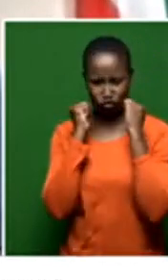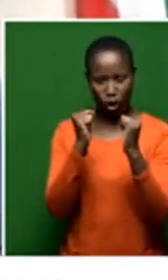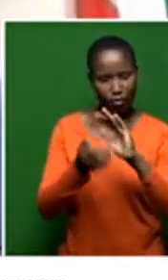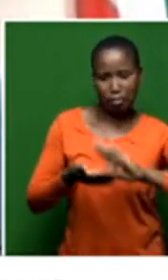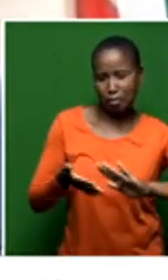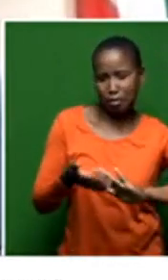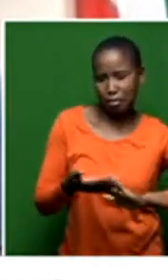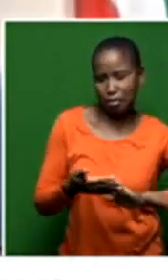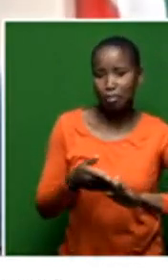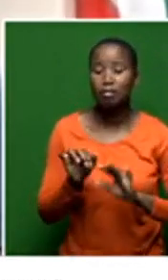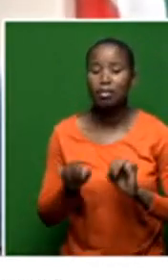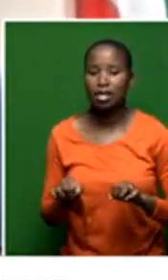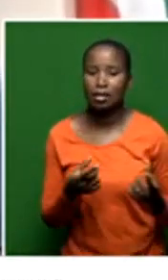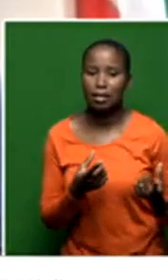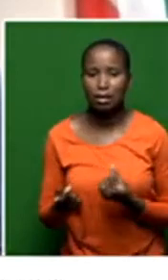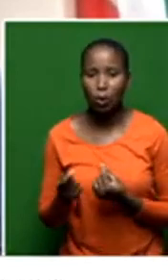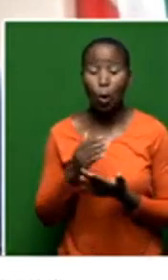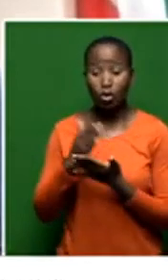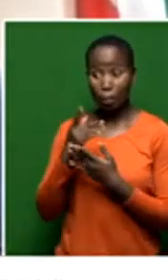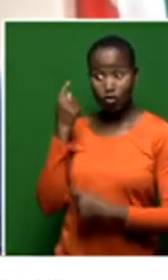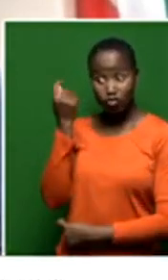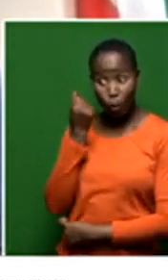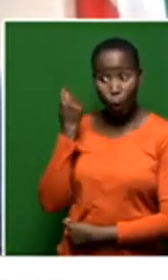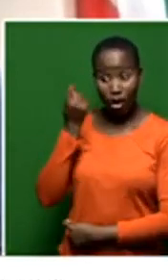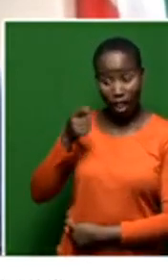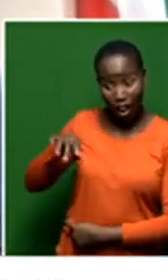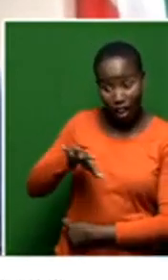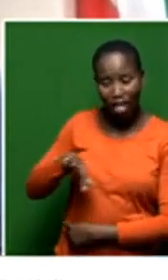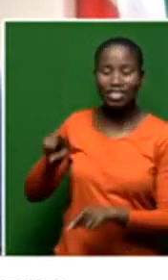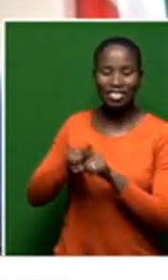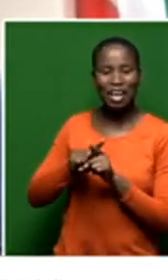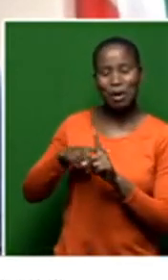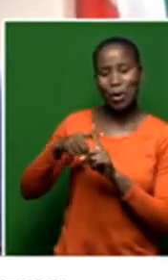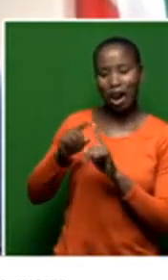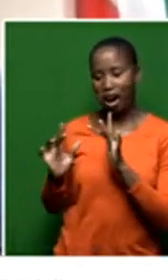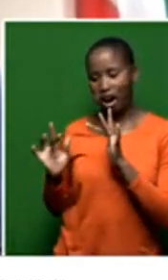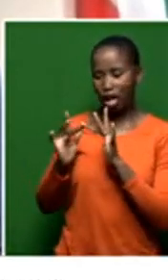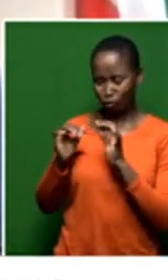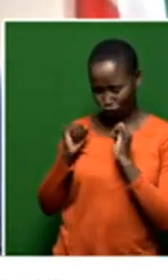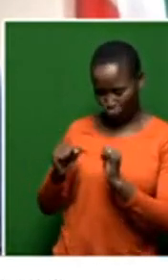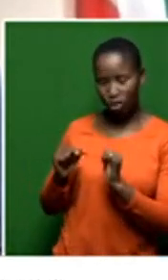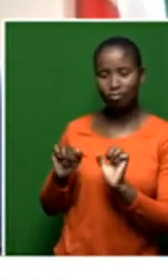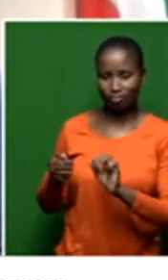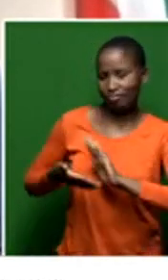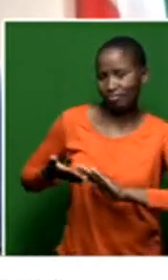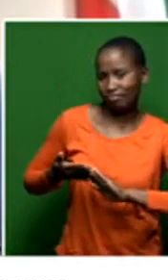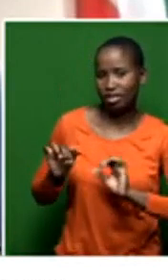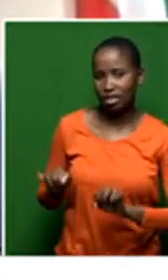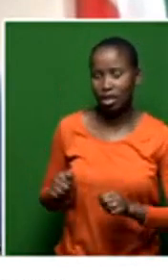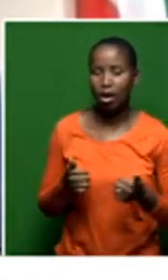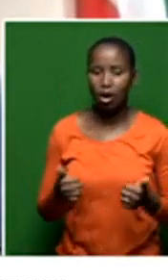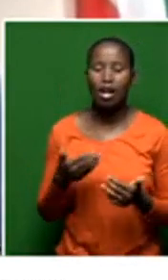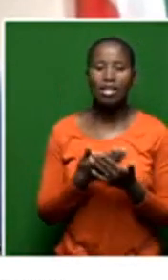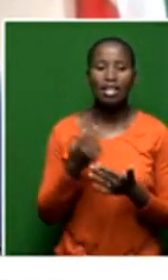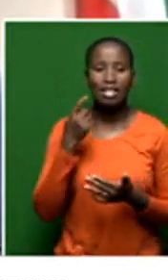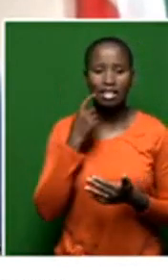outflung areas in our country. So the spectrum release is a direct way of dealing with also